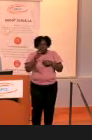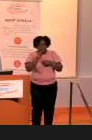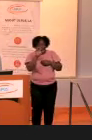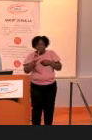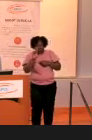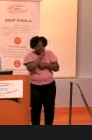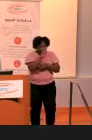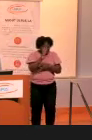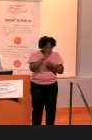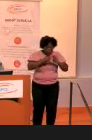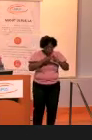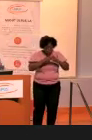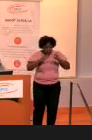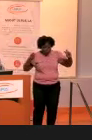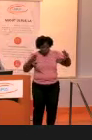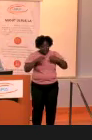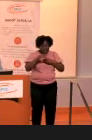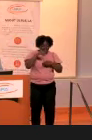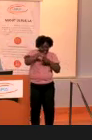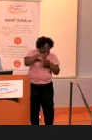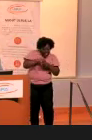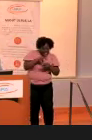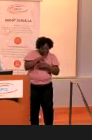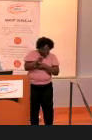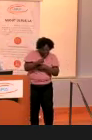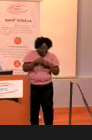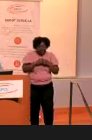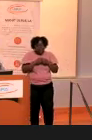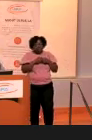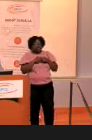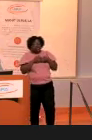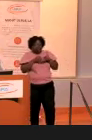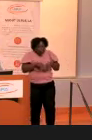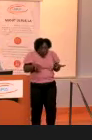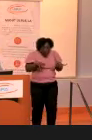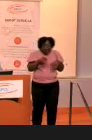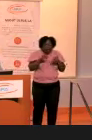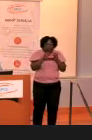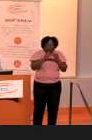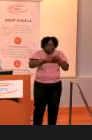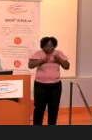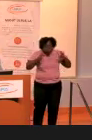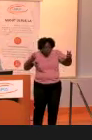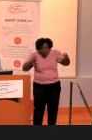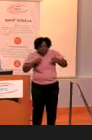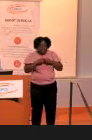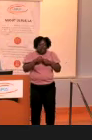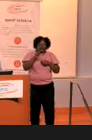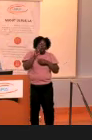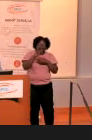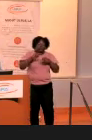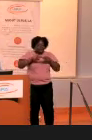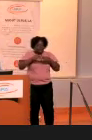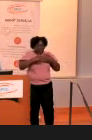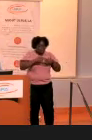hours, a low albumin, and these two kind of go together. If you're peeing out more protein, the albumin, which is the protein in your blood, goes